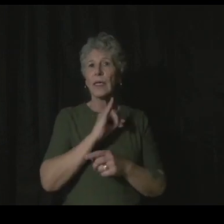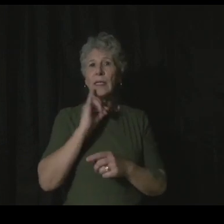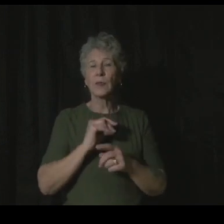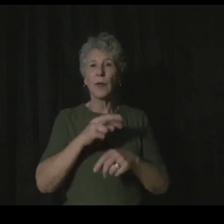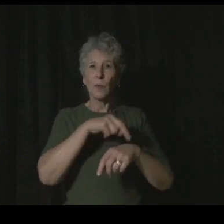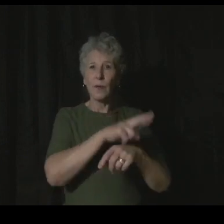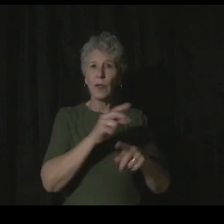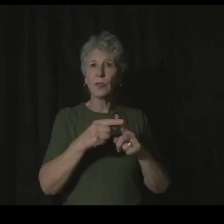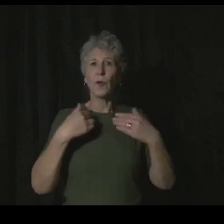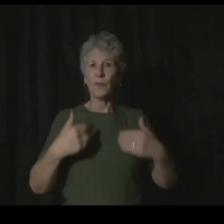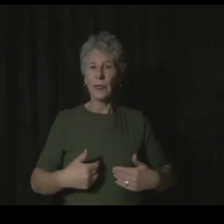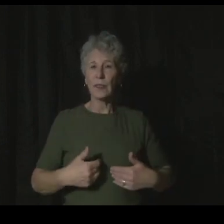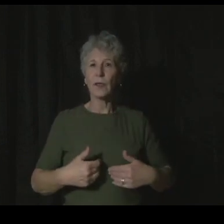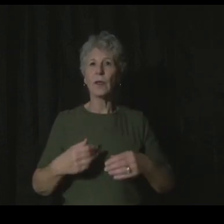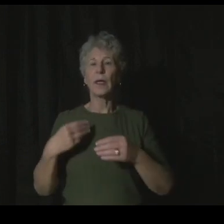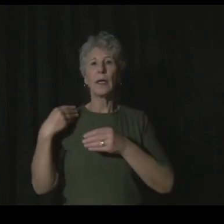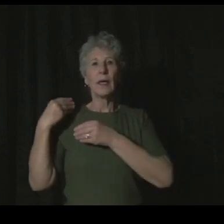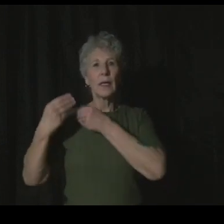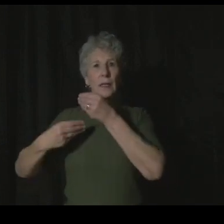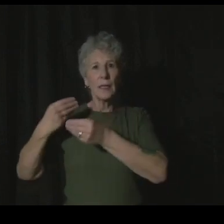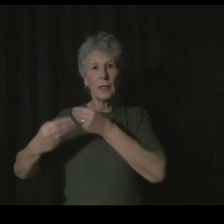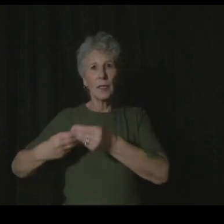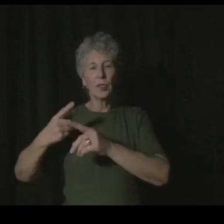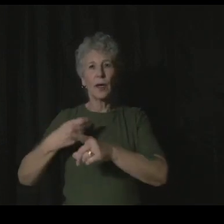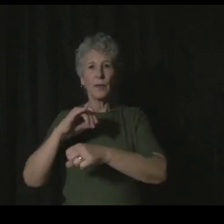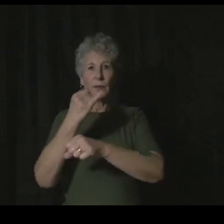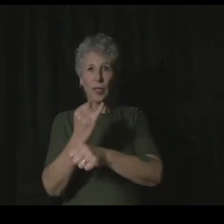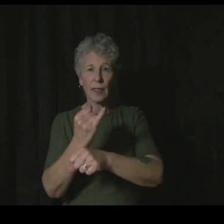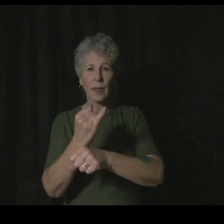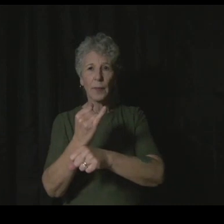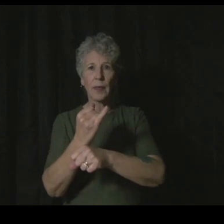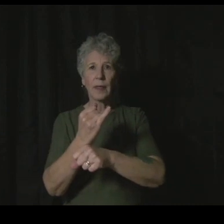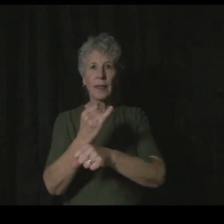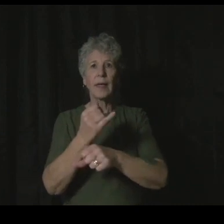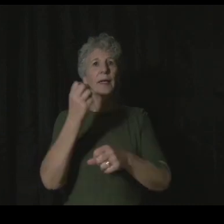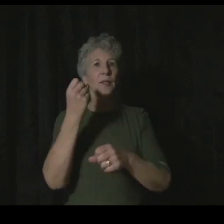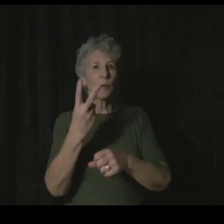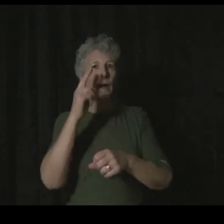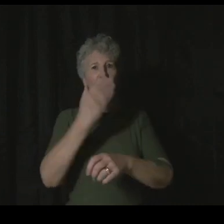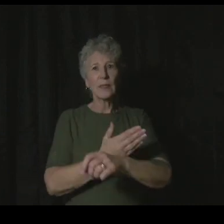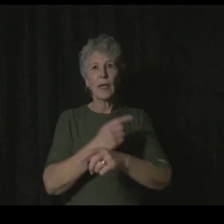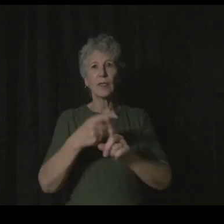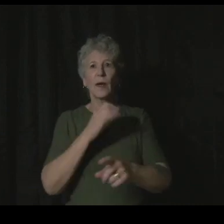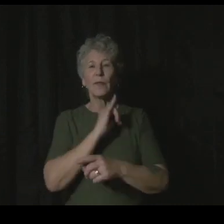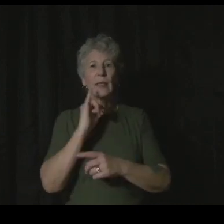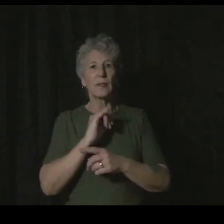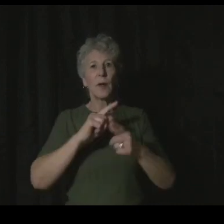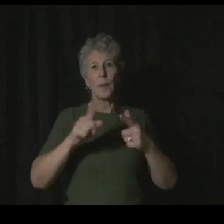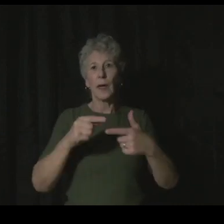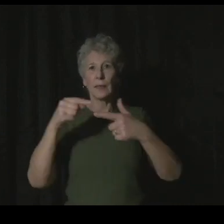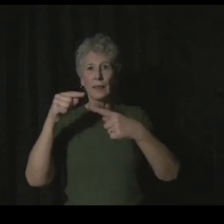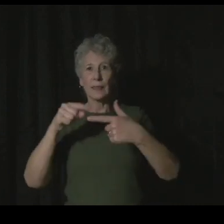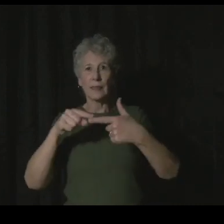to the physical lineage of Jacob, otherwise known as the 12 sons of Israel. But there's a second